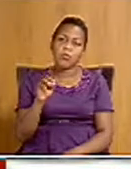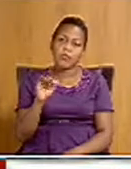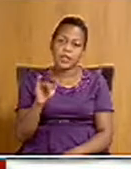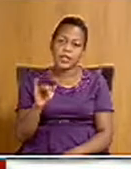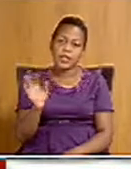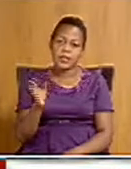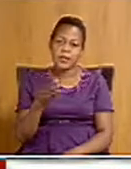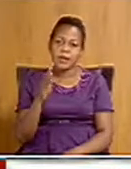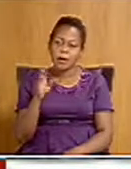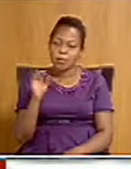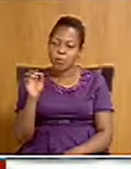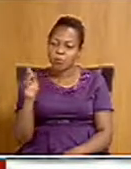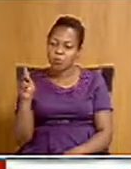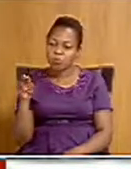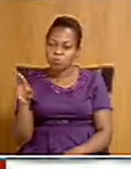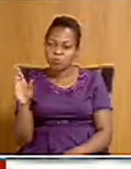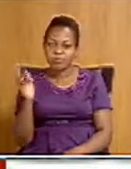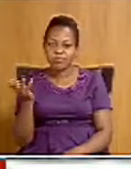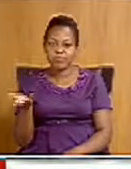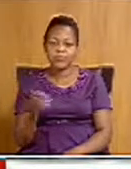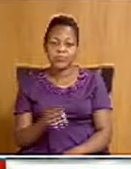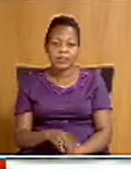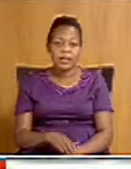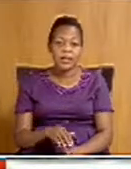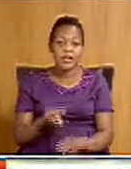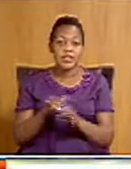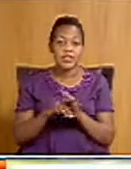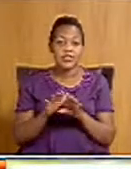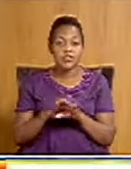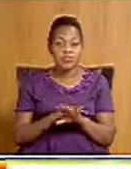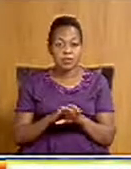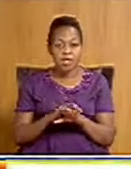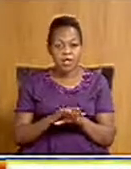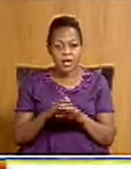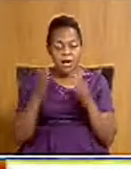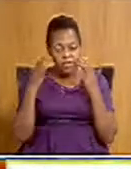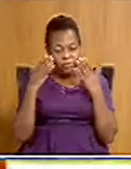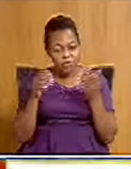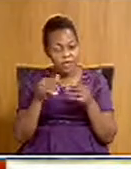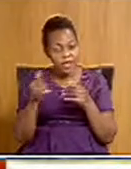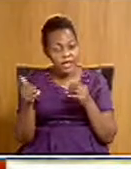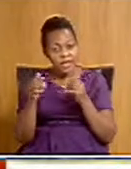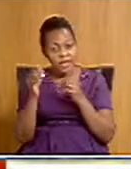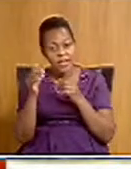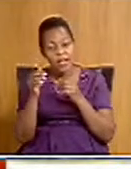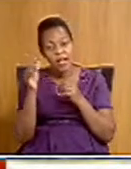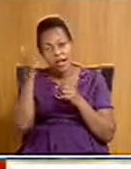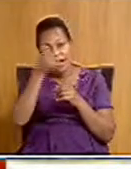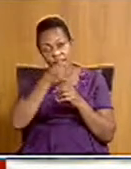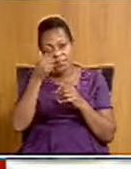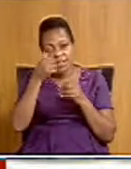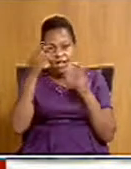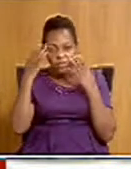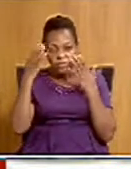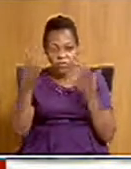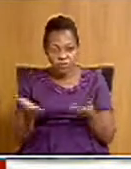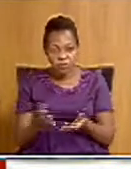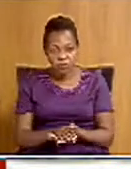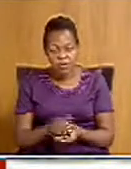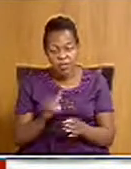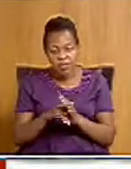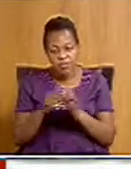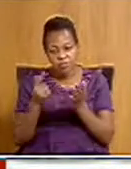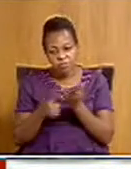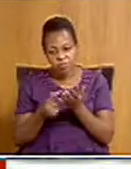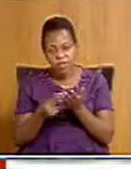Certainly in Uganda, I do not know about the other parts of Africa. There has been a lot of